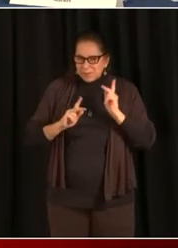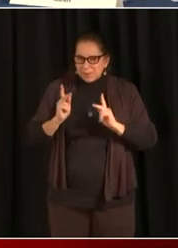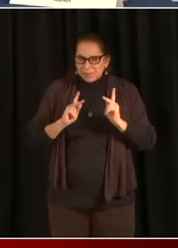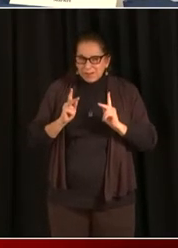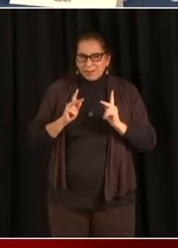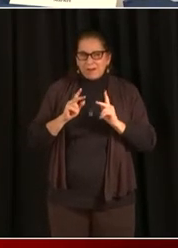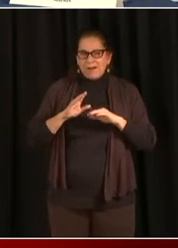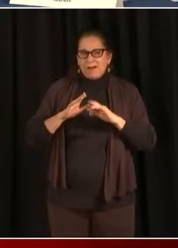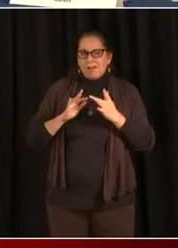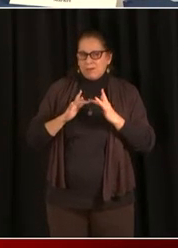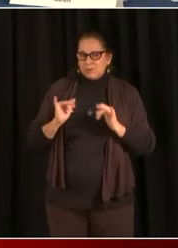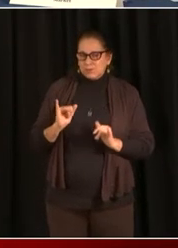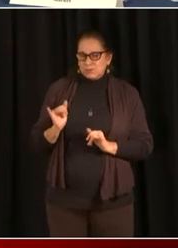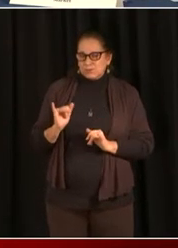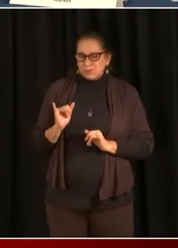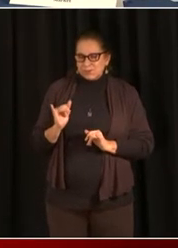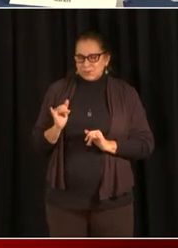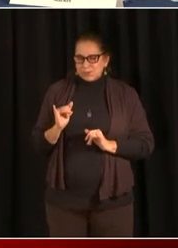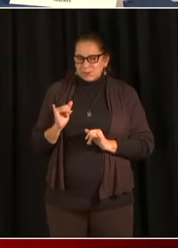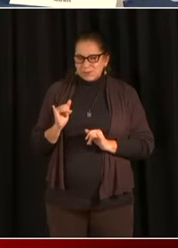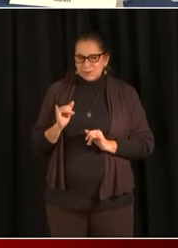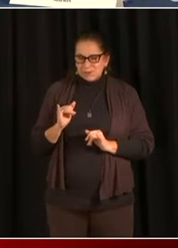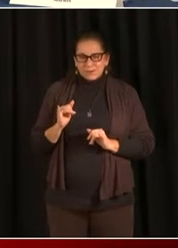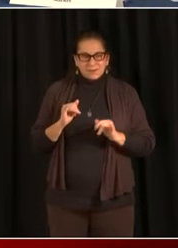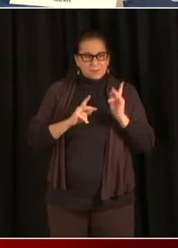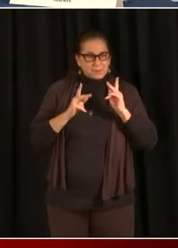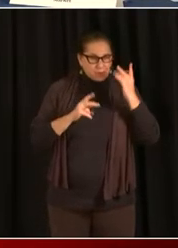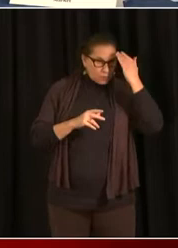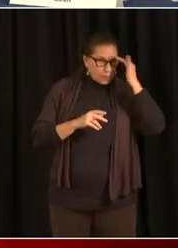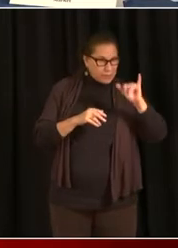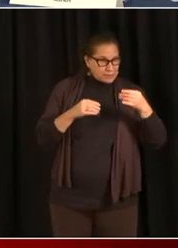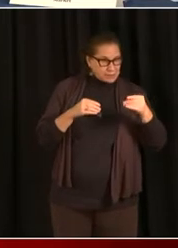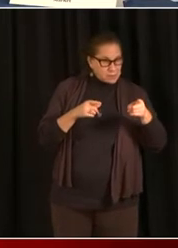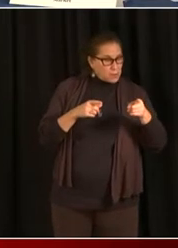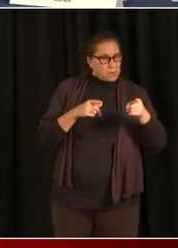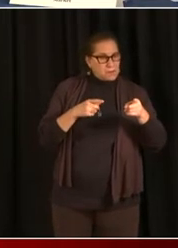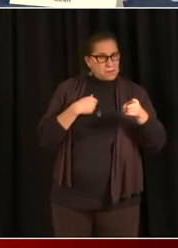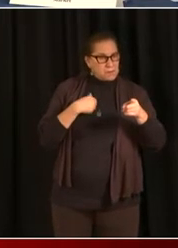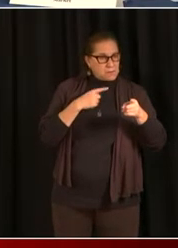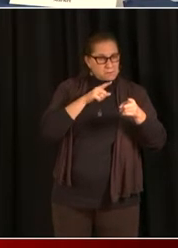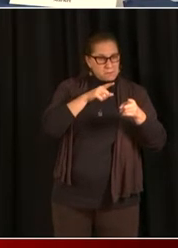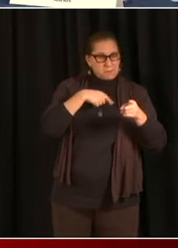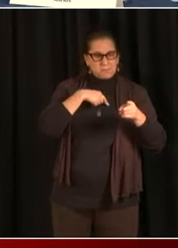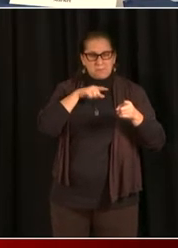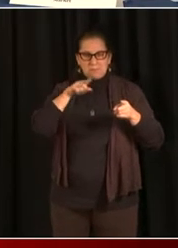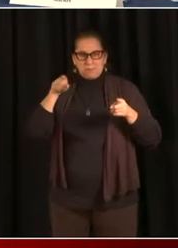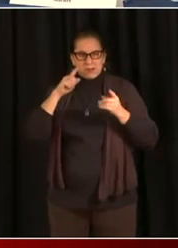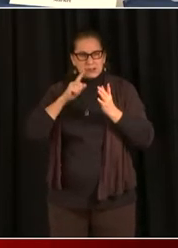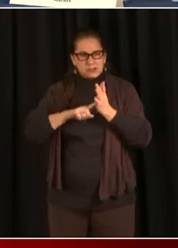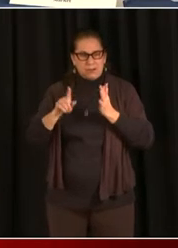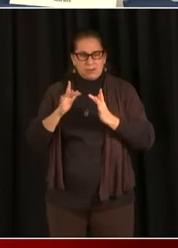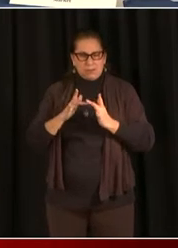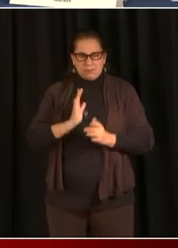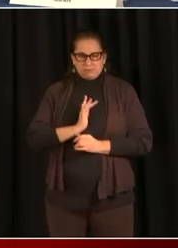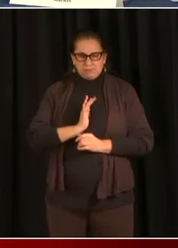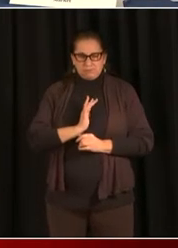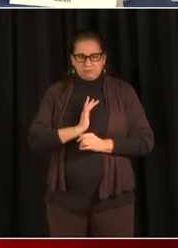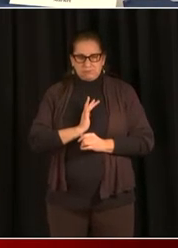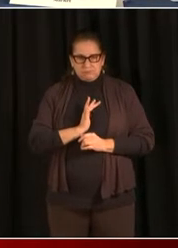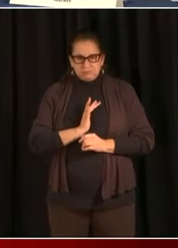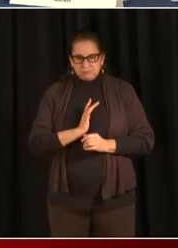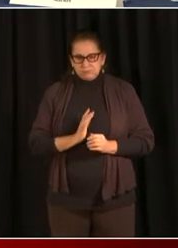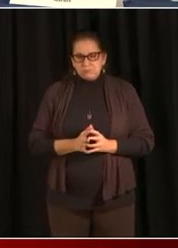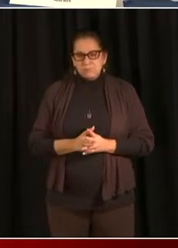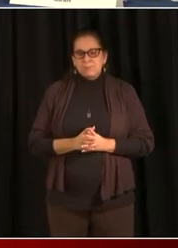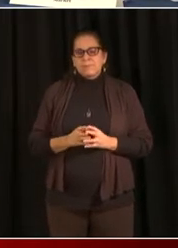major investments in safety and a lot of training in safety and working directly with our retailers to make sure that they had that understanding and had the tools that